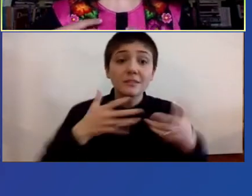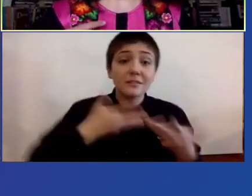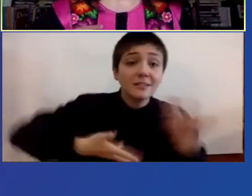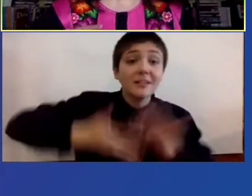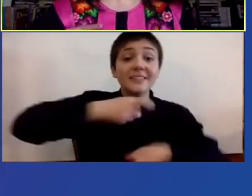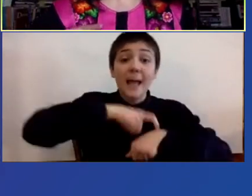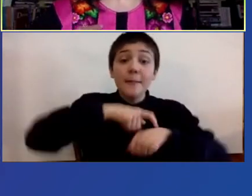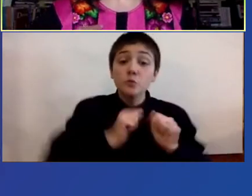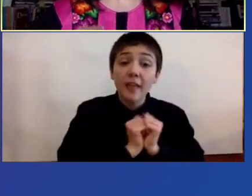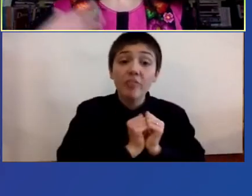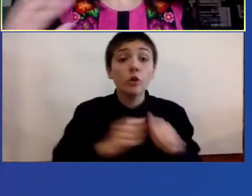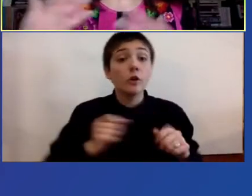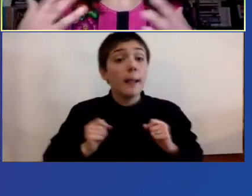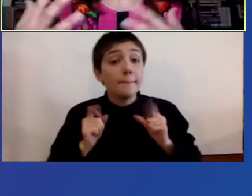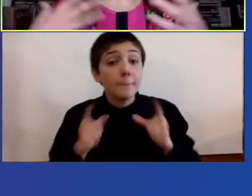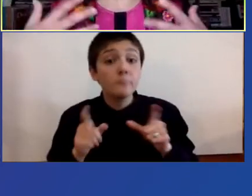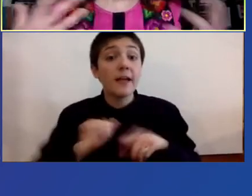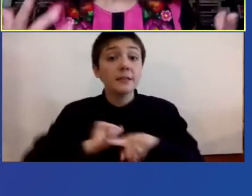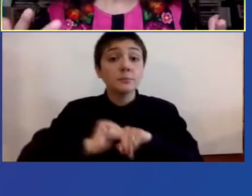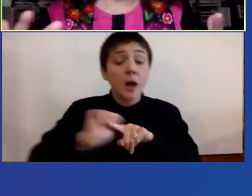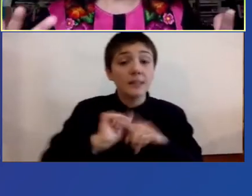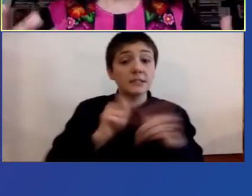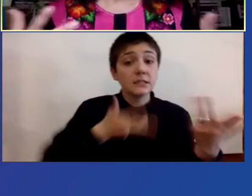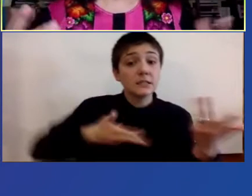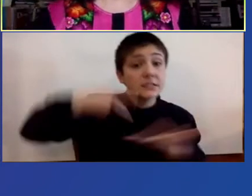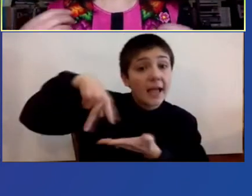something that, as I said before, it's a